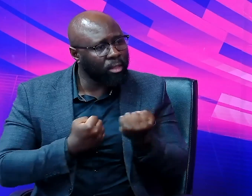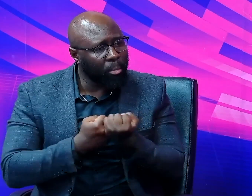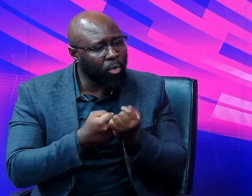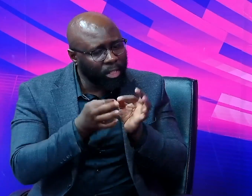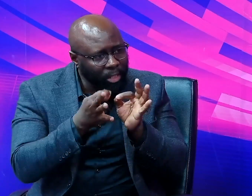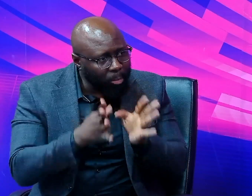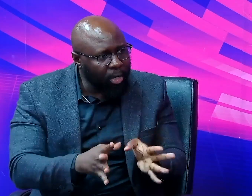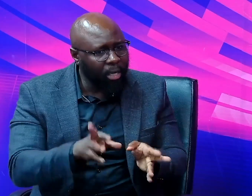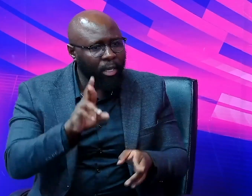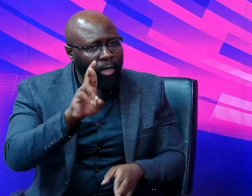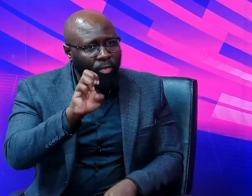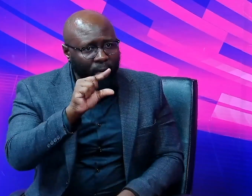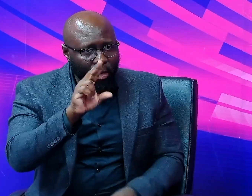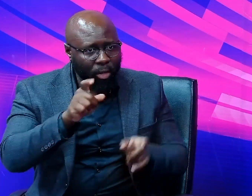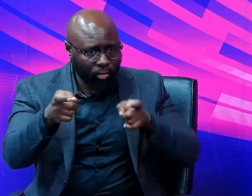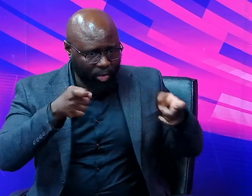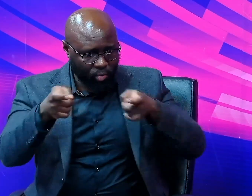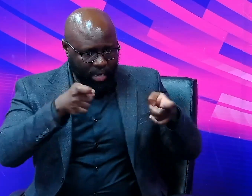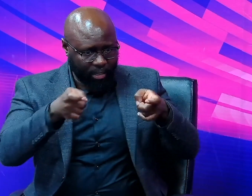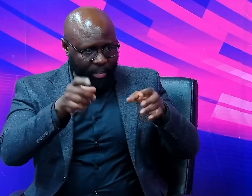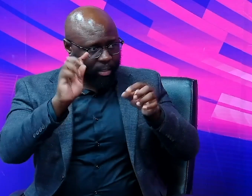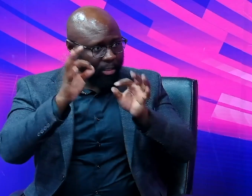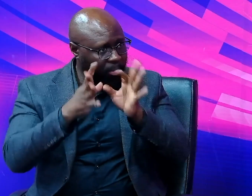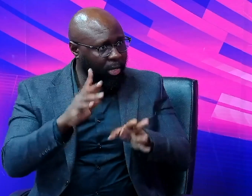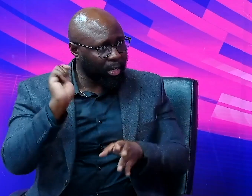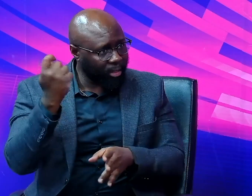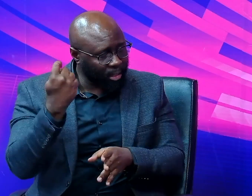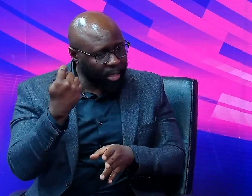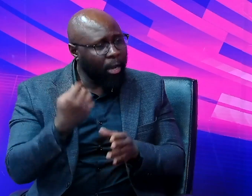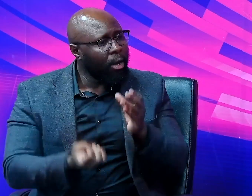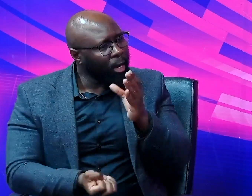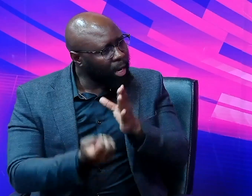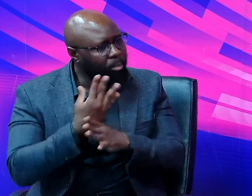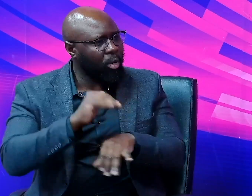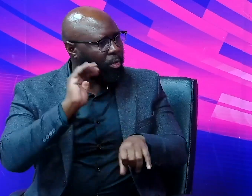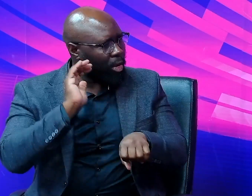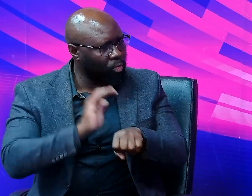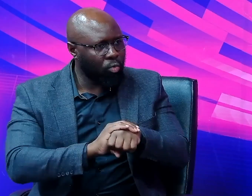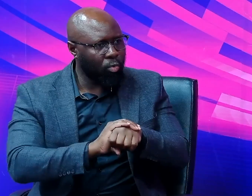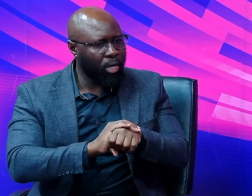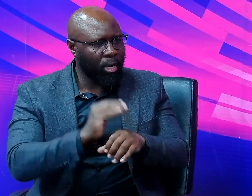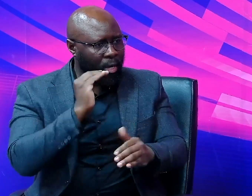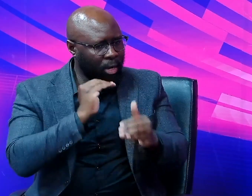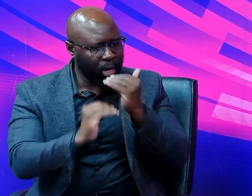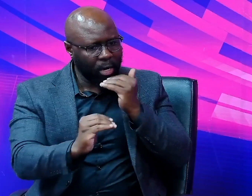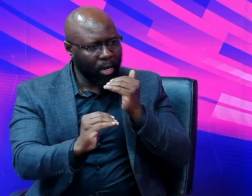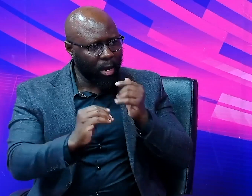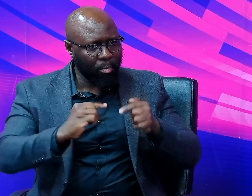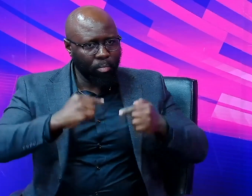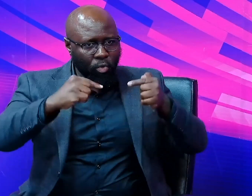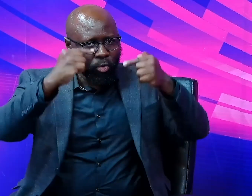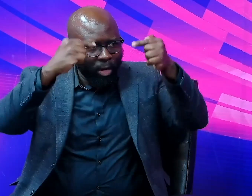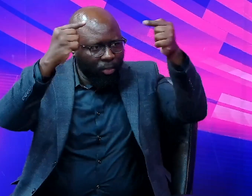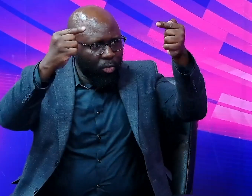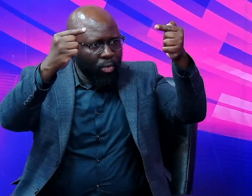this council will support sign language interpreters, will regulate the interpreters in Kenya, and come up with